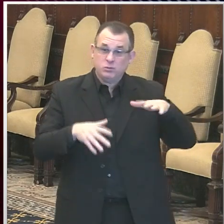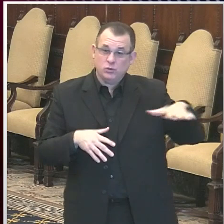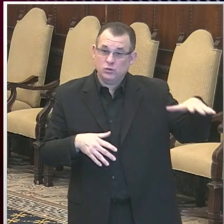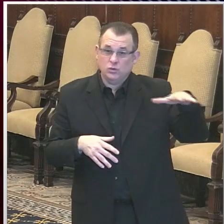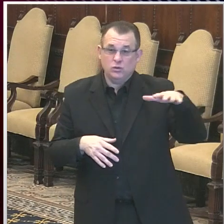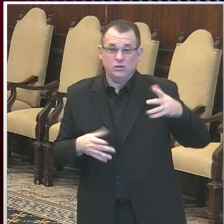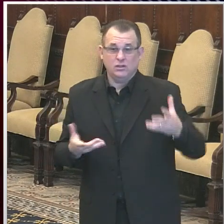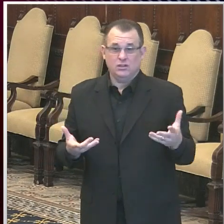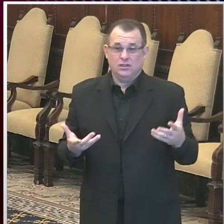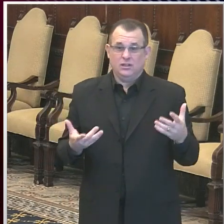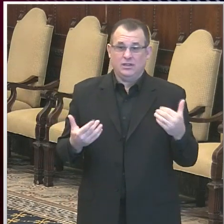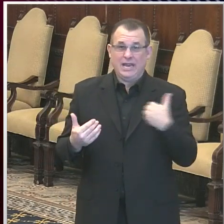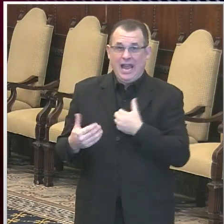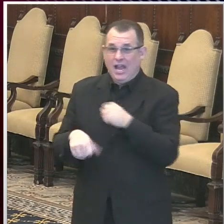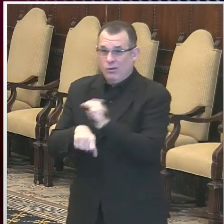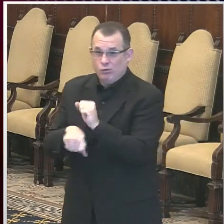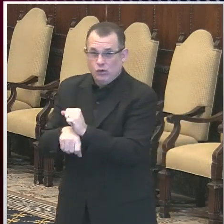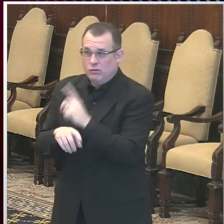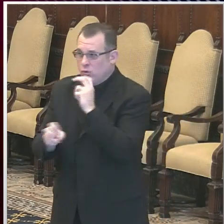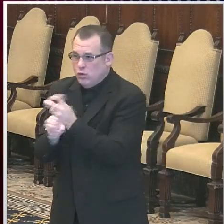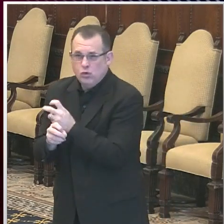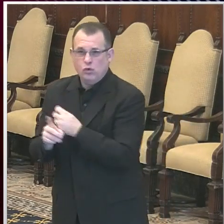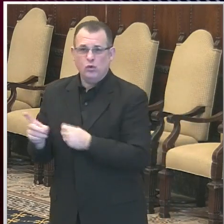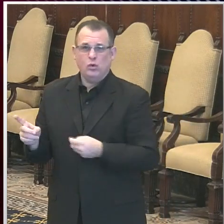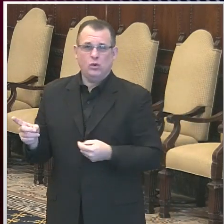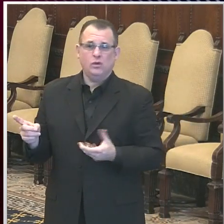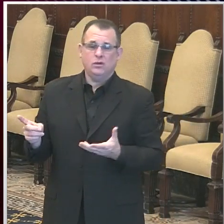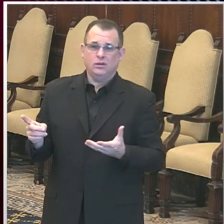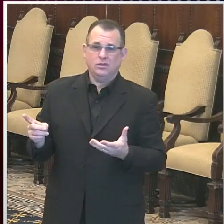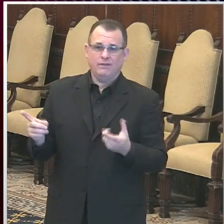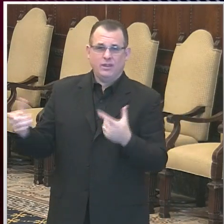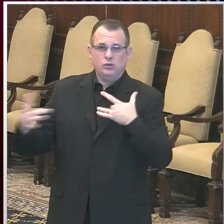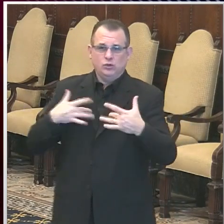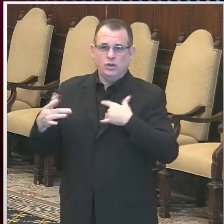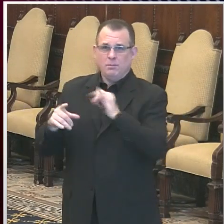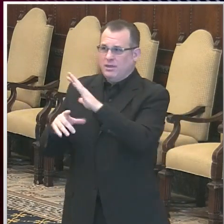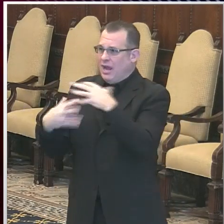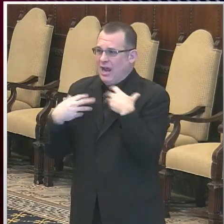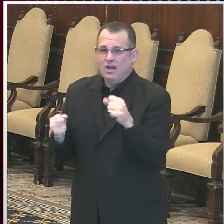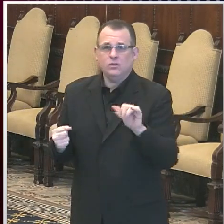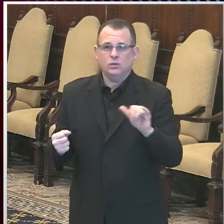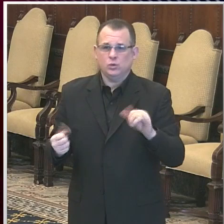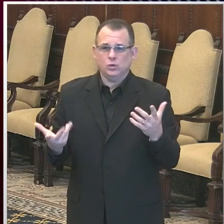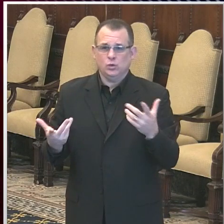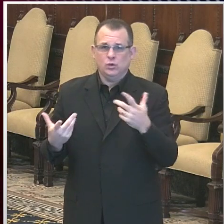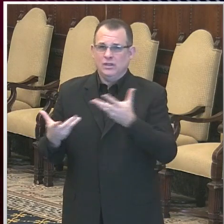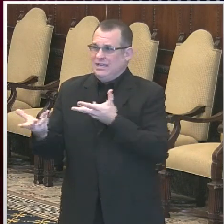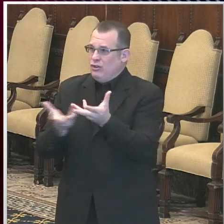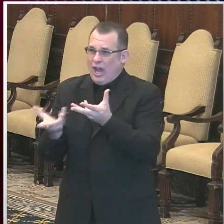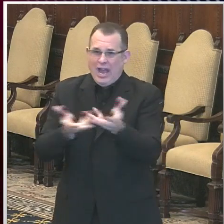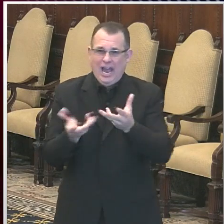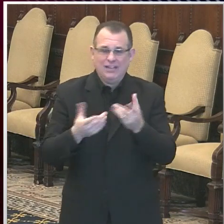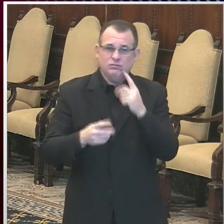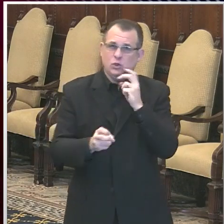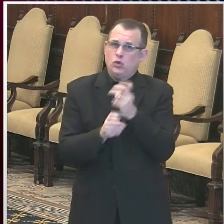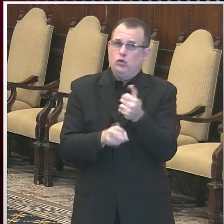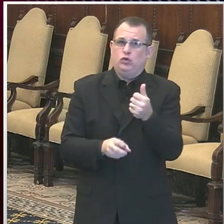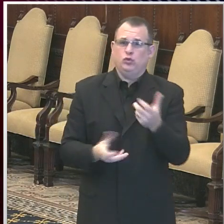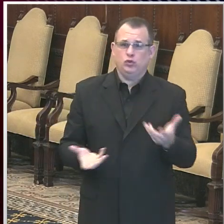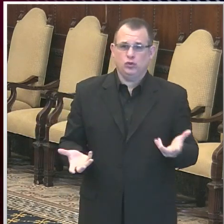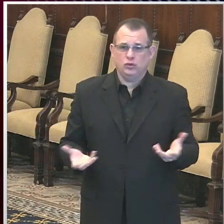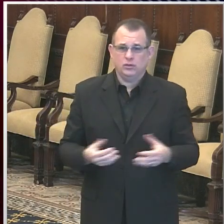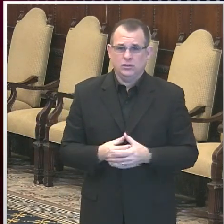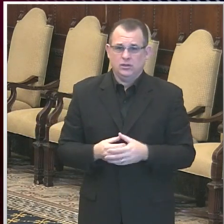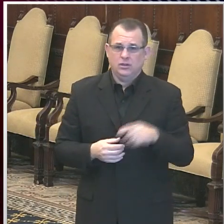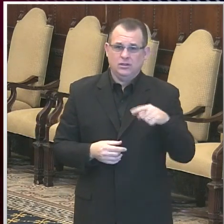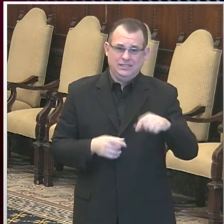our workers, is difficult because they're worried about their health, and the interactions are difficult. In this particular